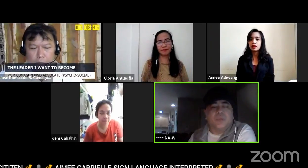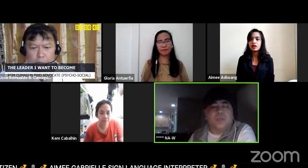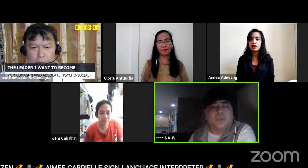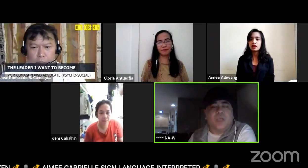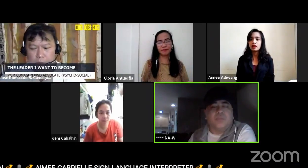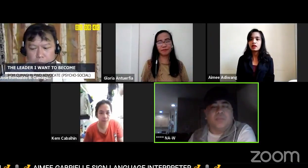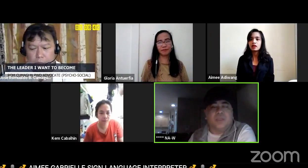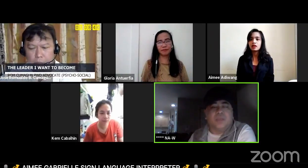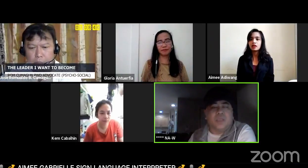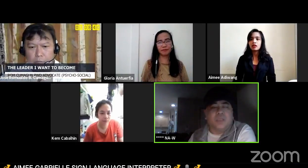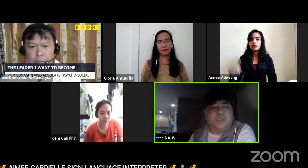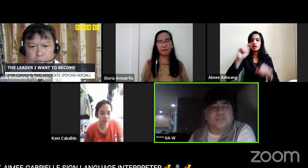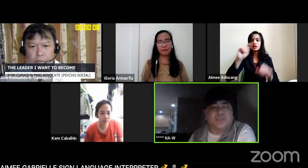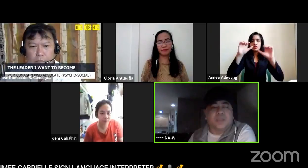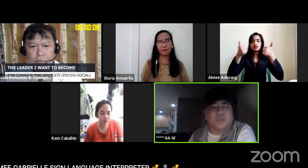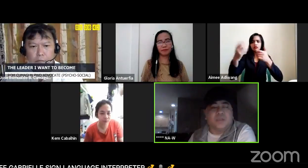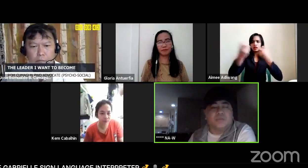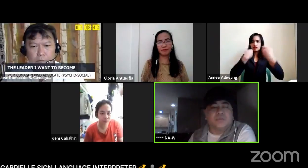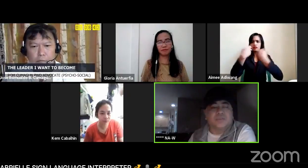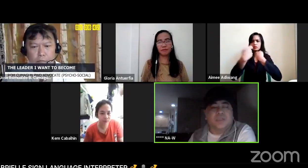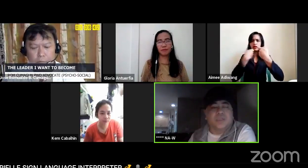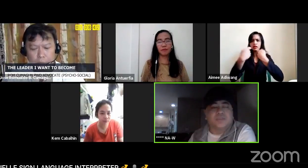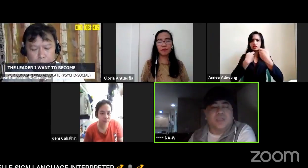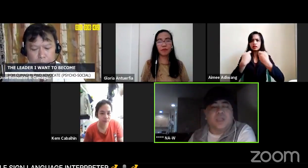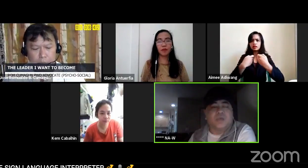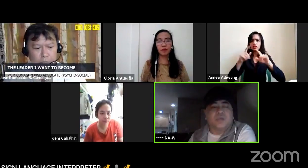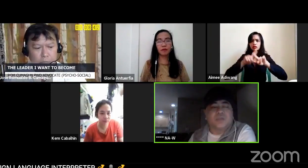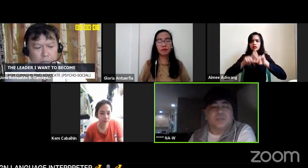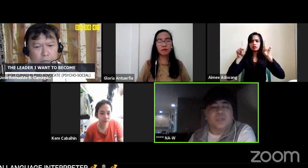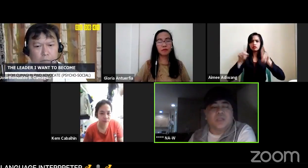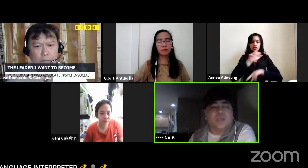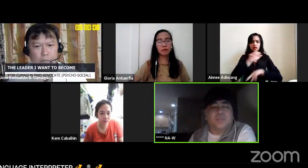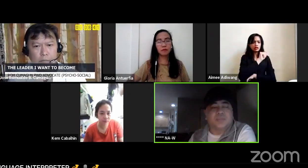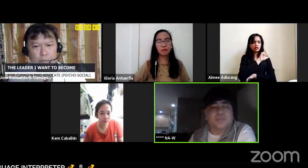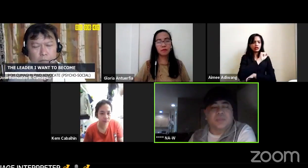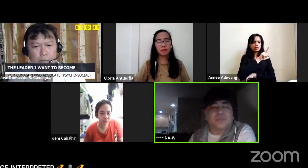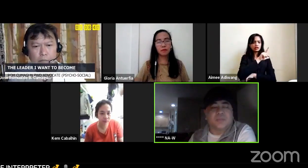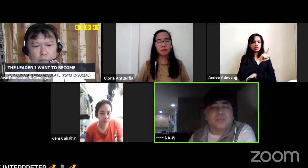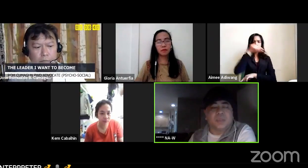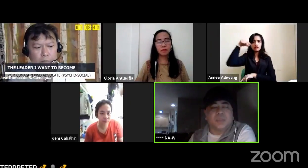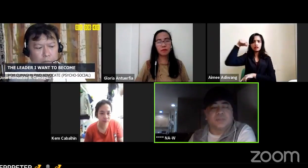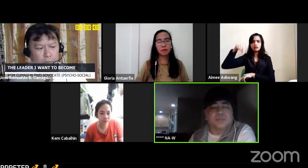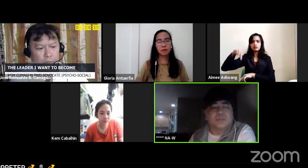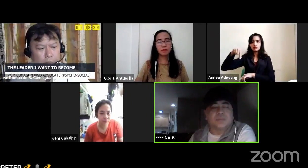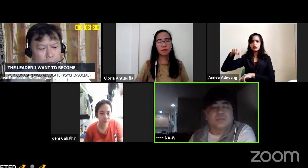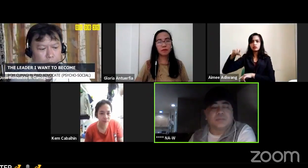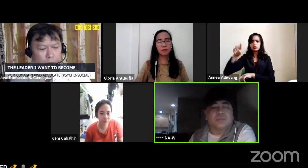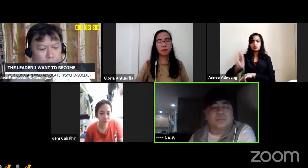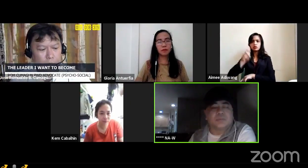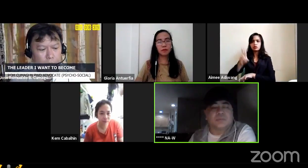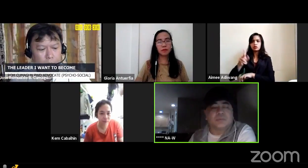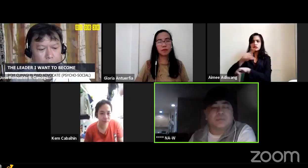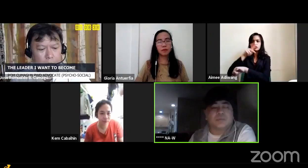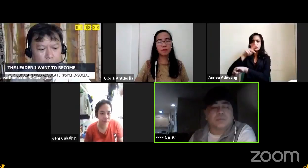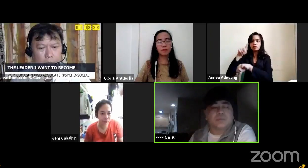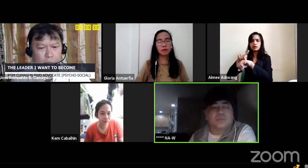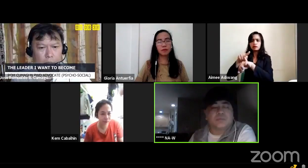Ano yung pinagkaiba ng ASL dun sa sign language na ginagamit sa Pilipinas?